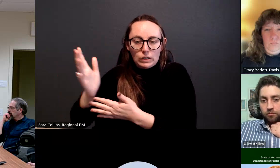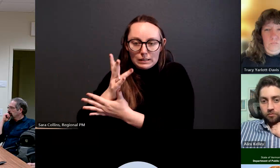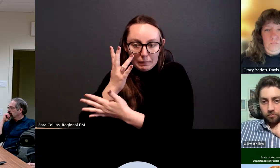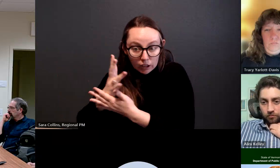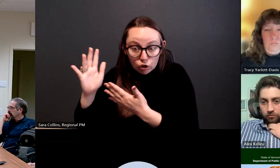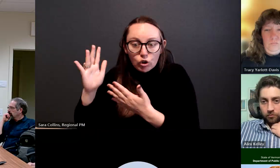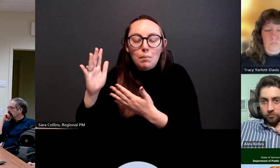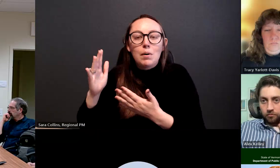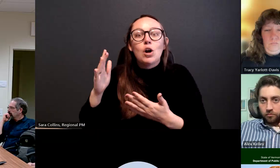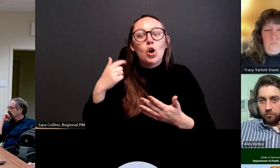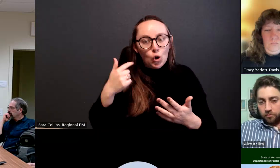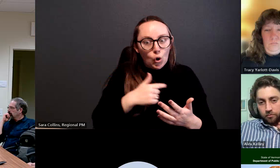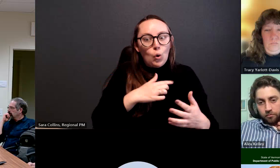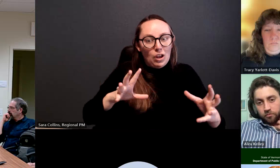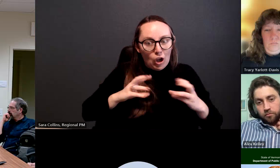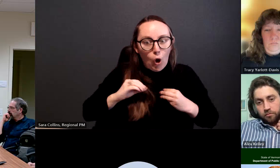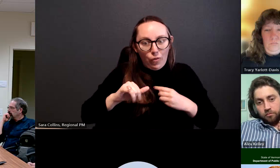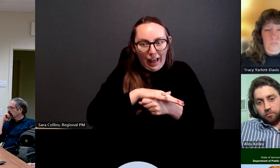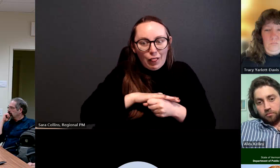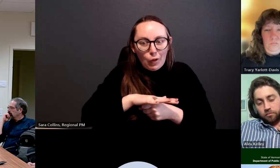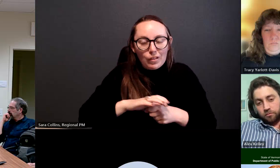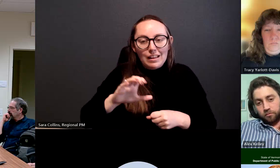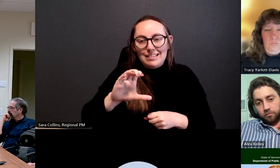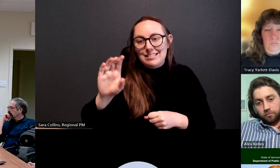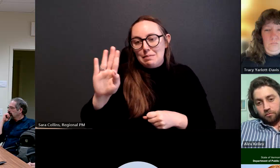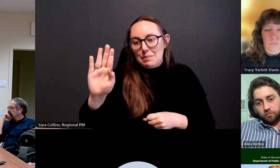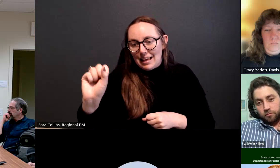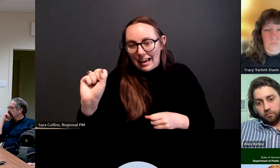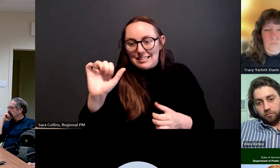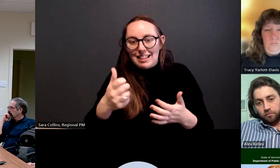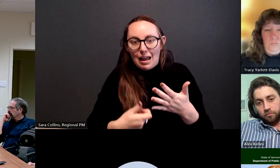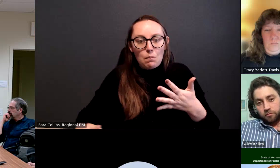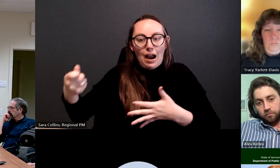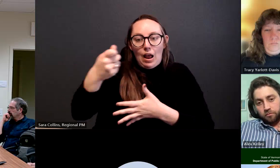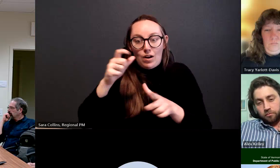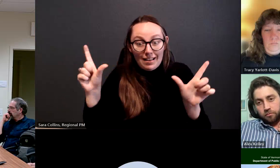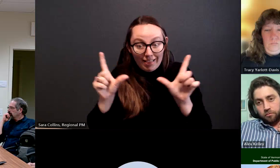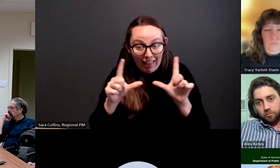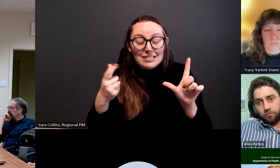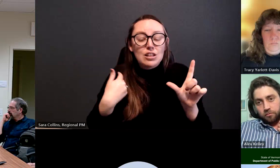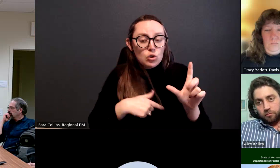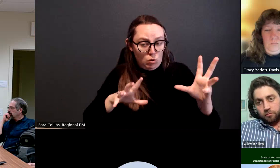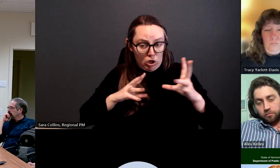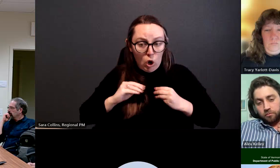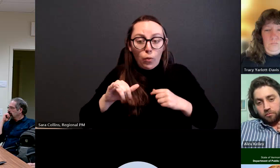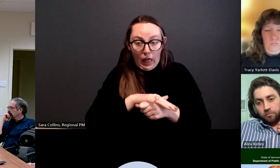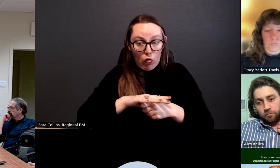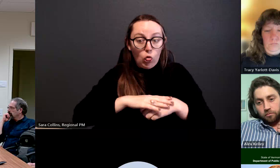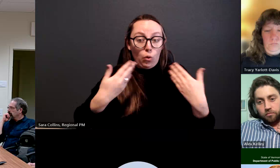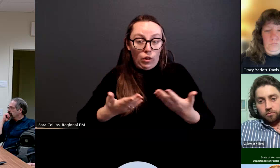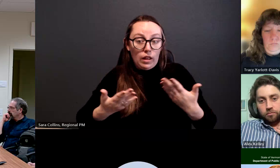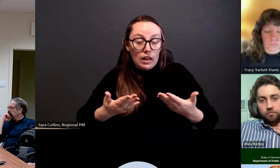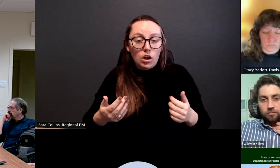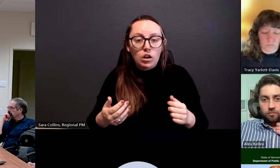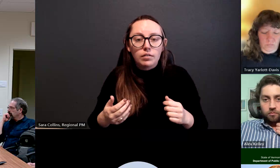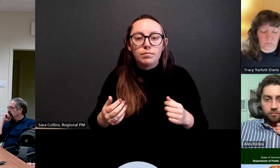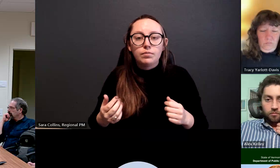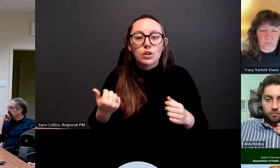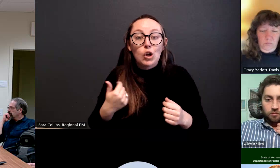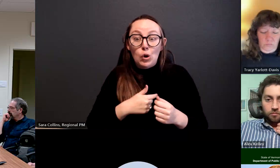CBRS priority licenses are owned locally here in every county. We've got a lot of spectrum